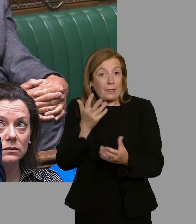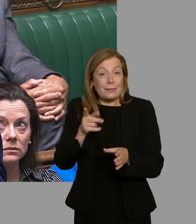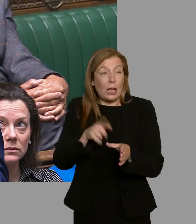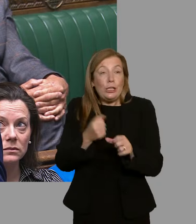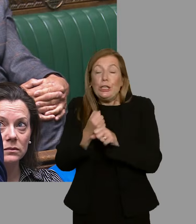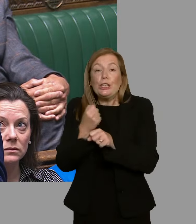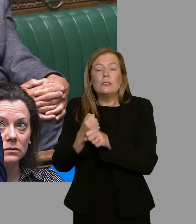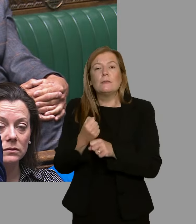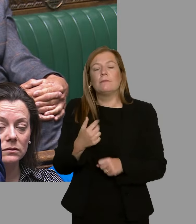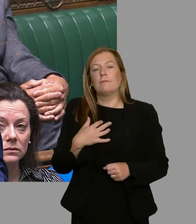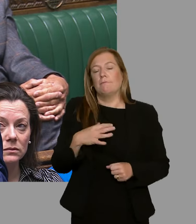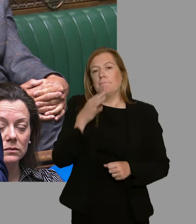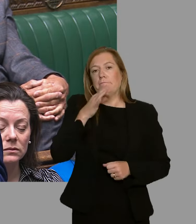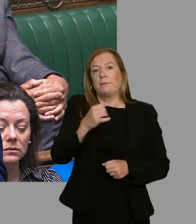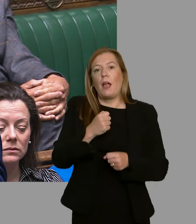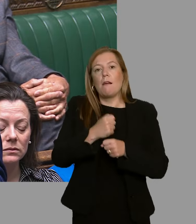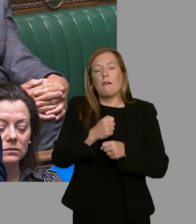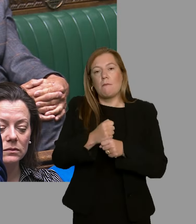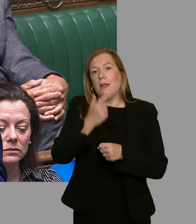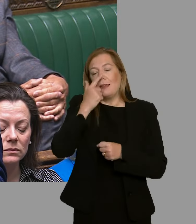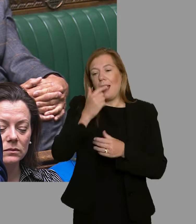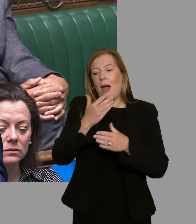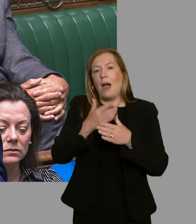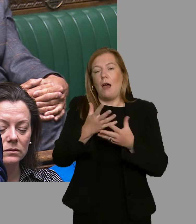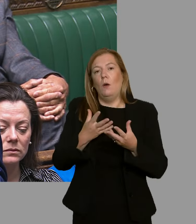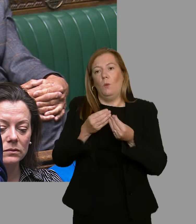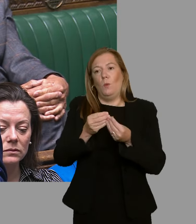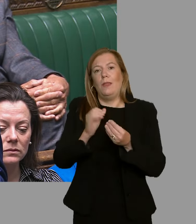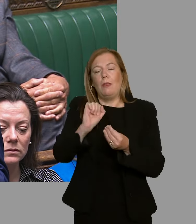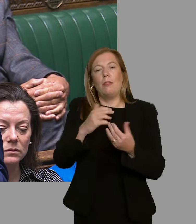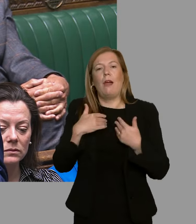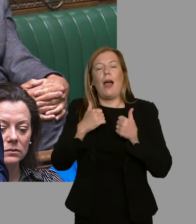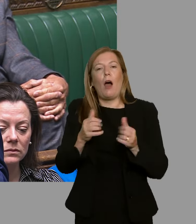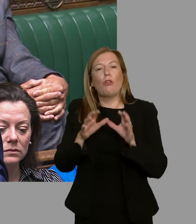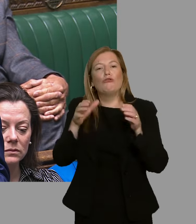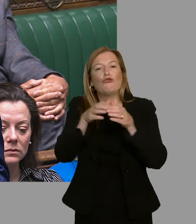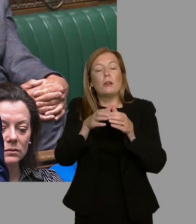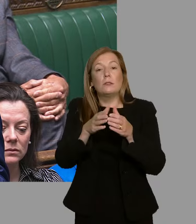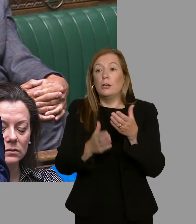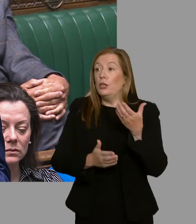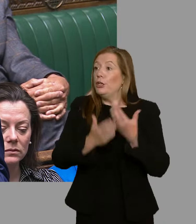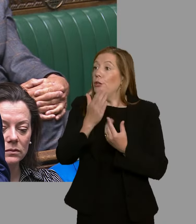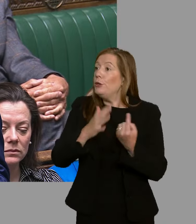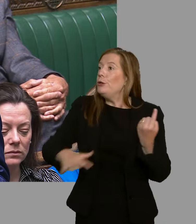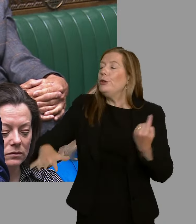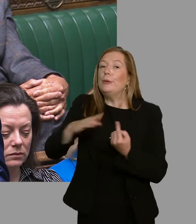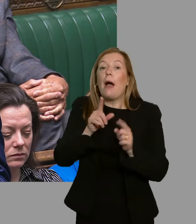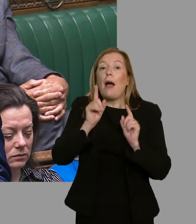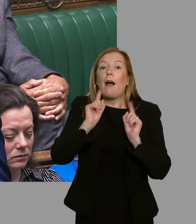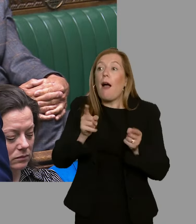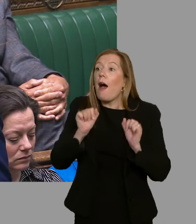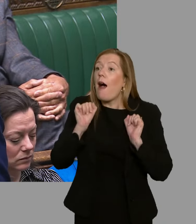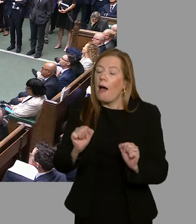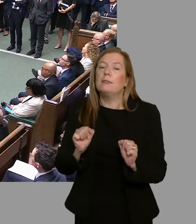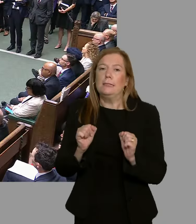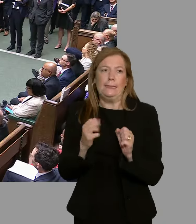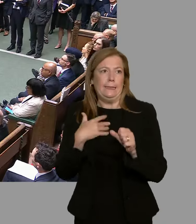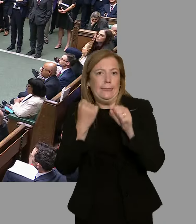on a plan to maintain and adapt the existing estate to ensure that St Helier Hospital can survive all the way through to the major works being